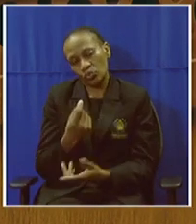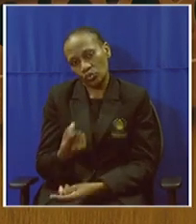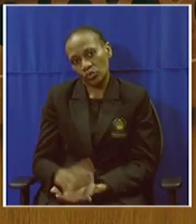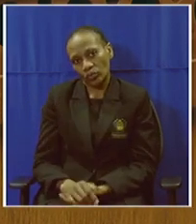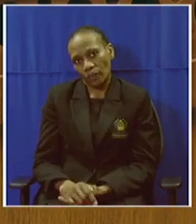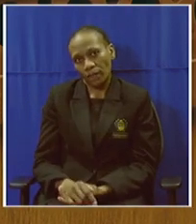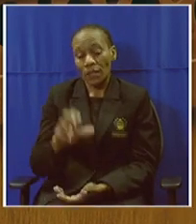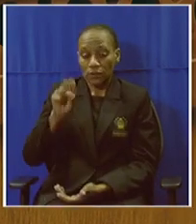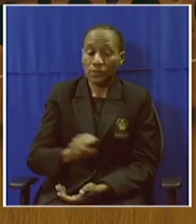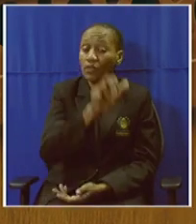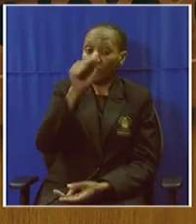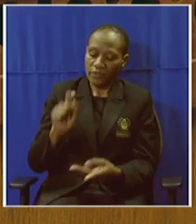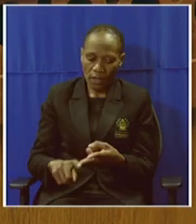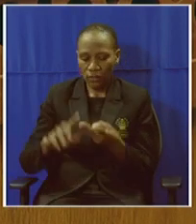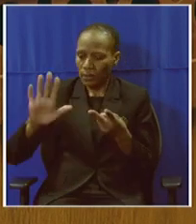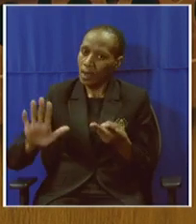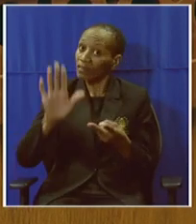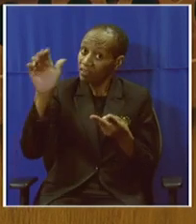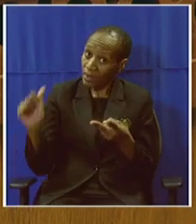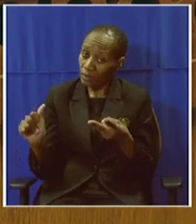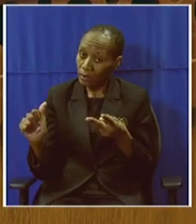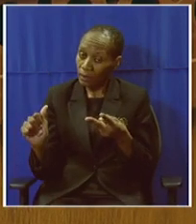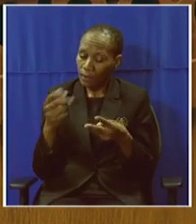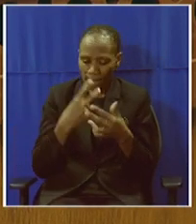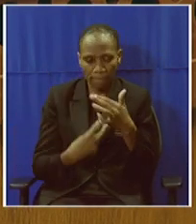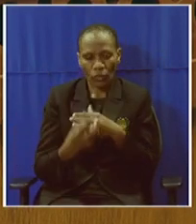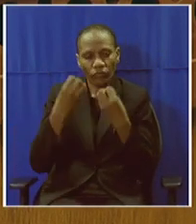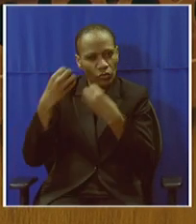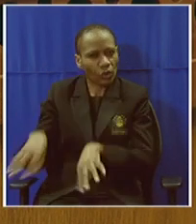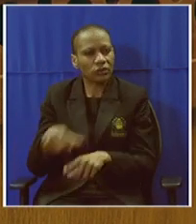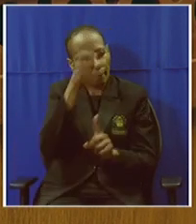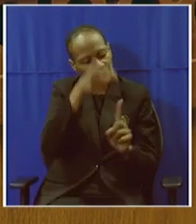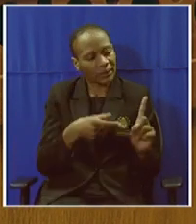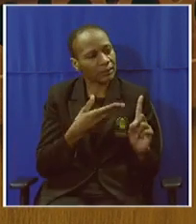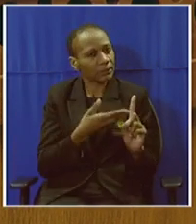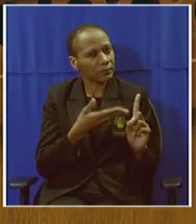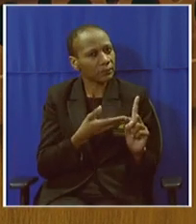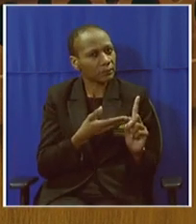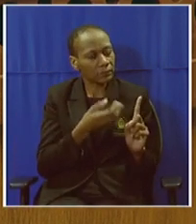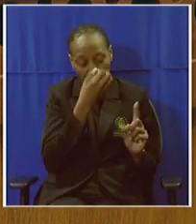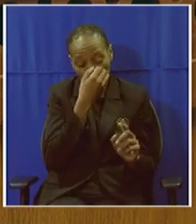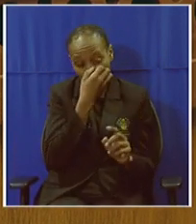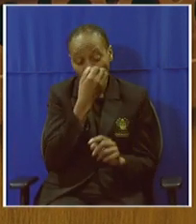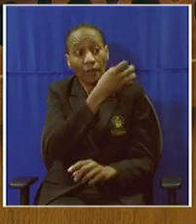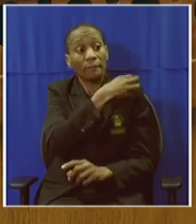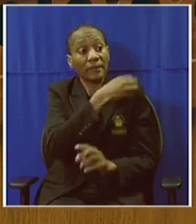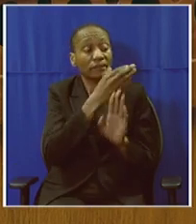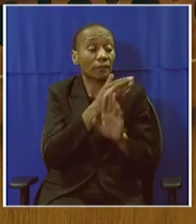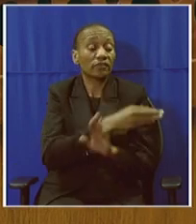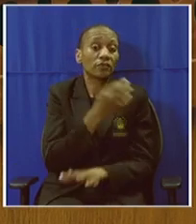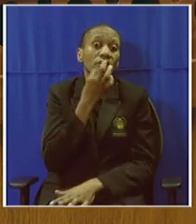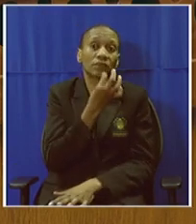Africa and the African continent has lost a martyr, like the minister says, a